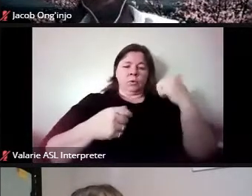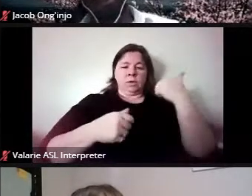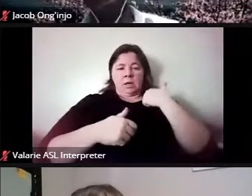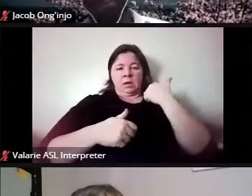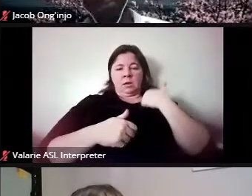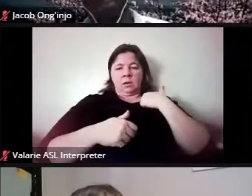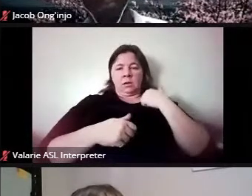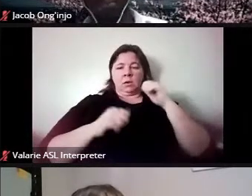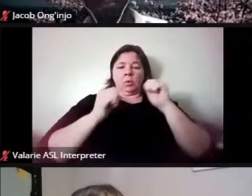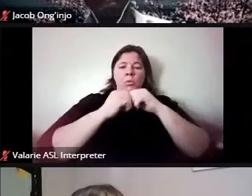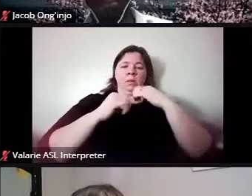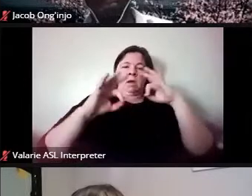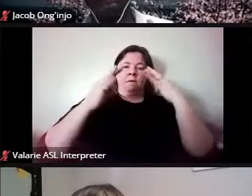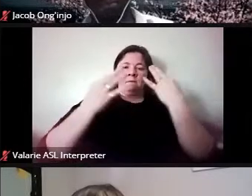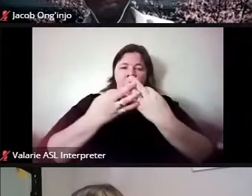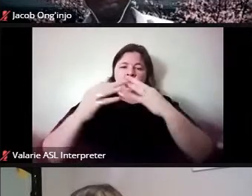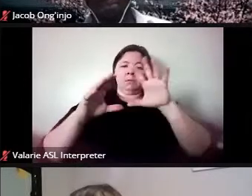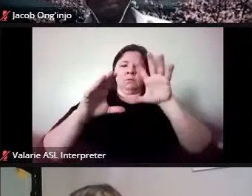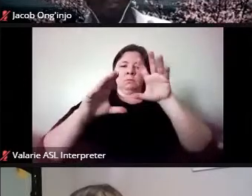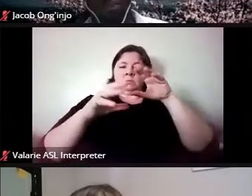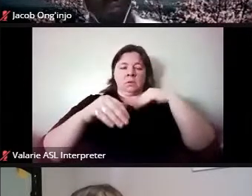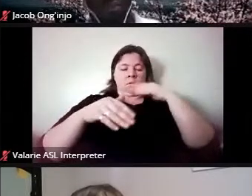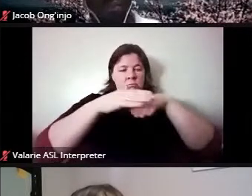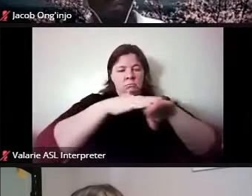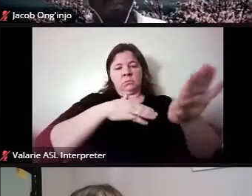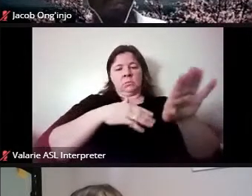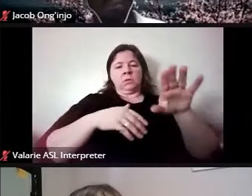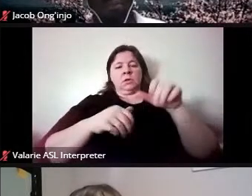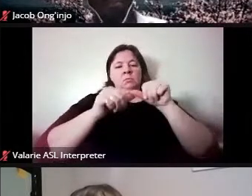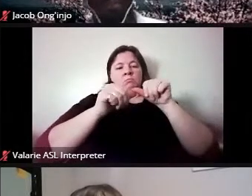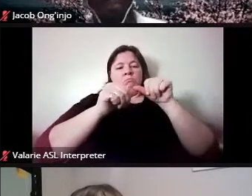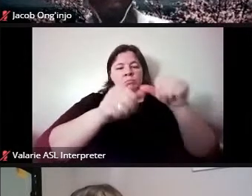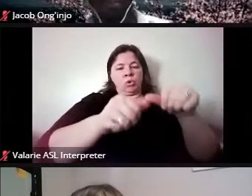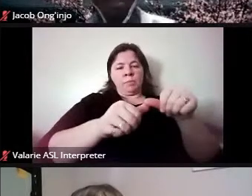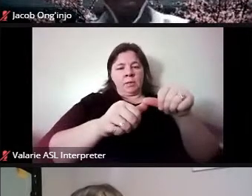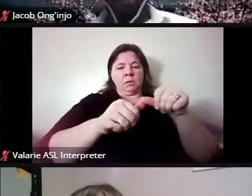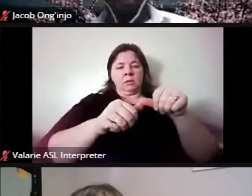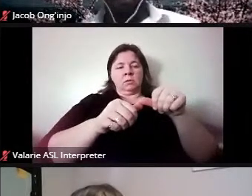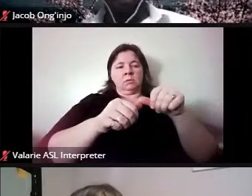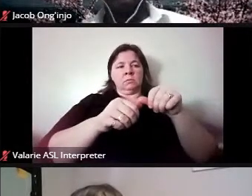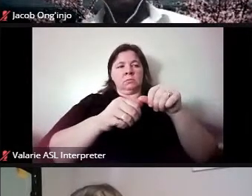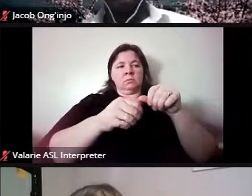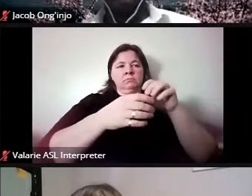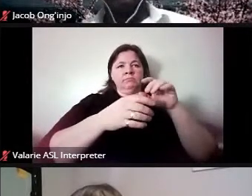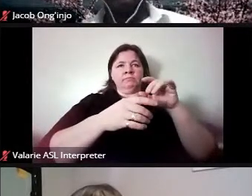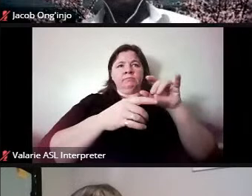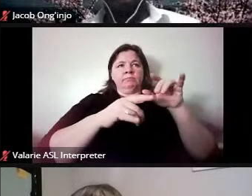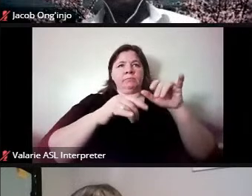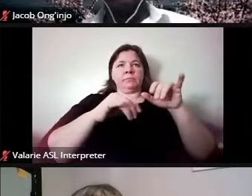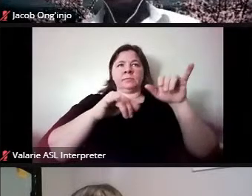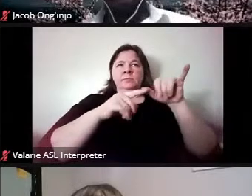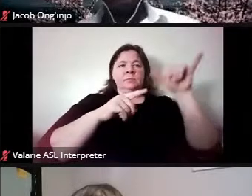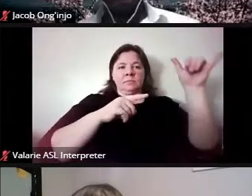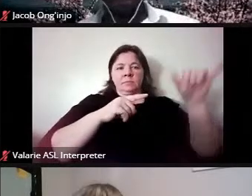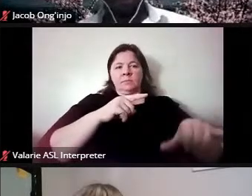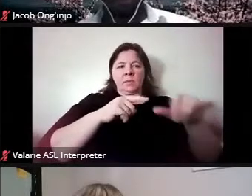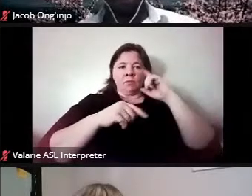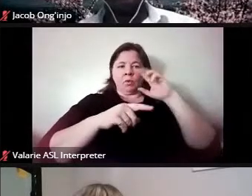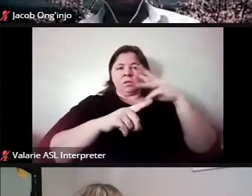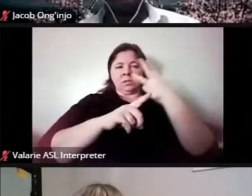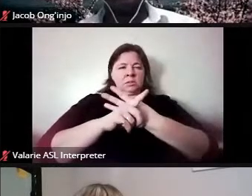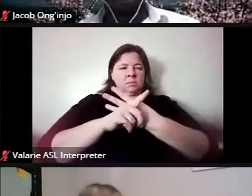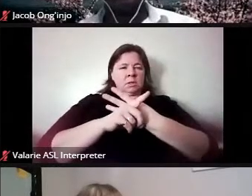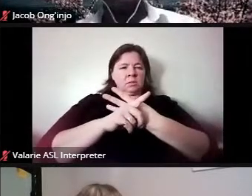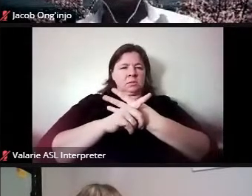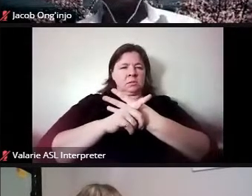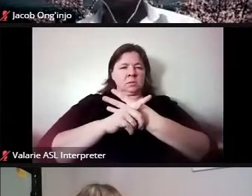that with my family and all, I got a permanent resident right from in just 6 months for Canada,